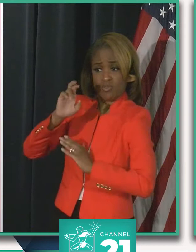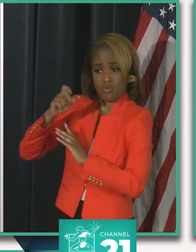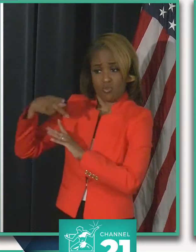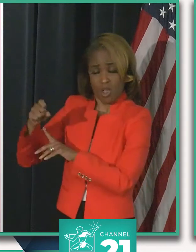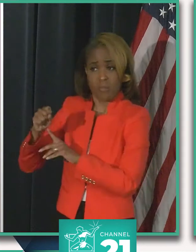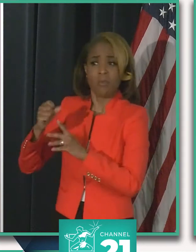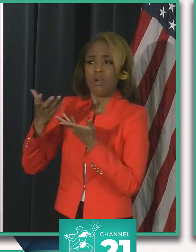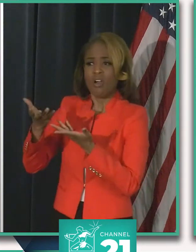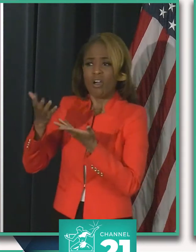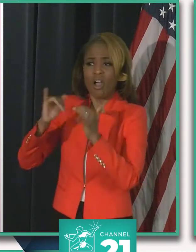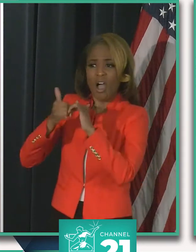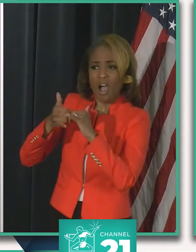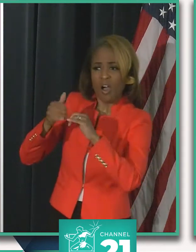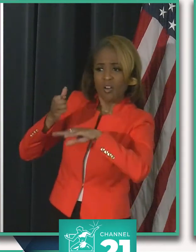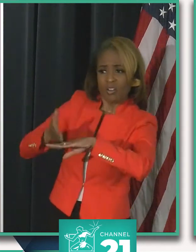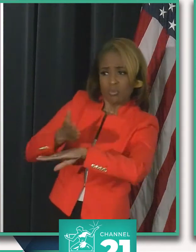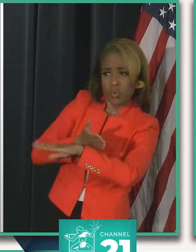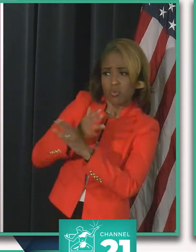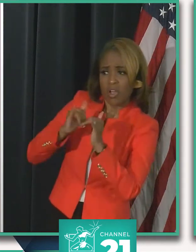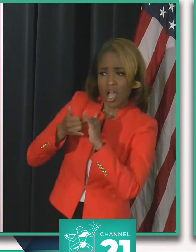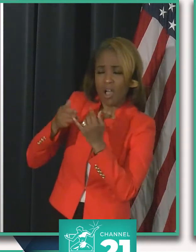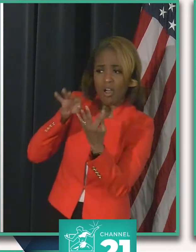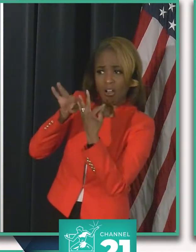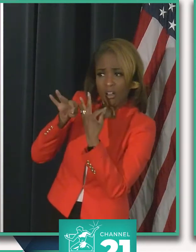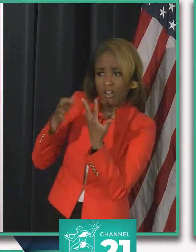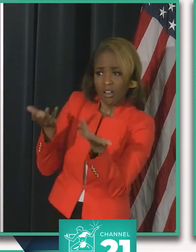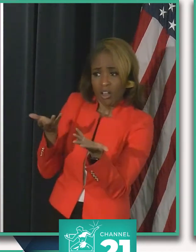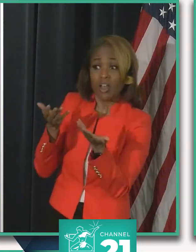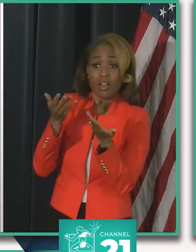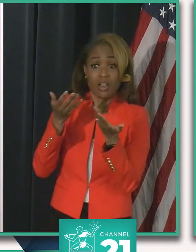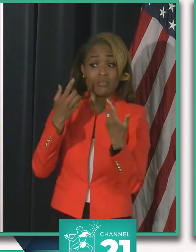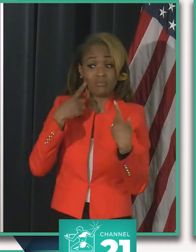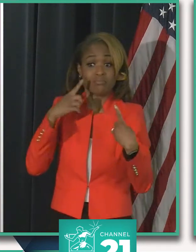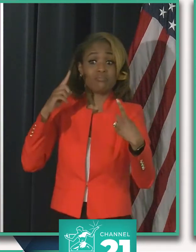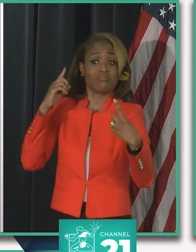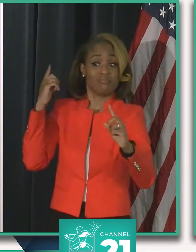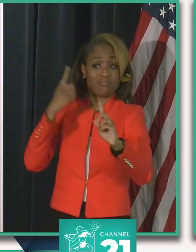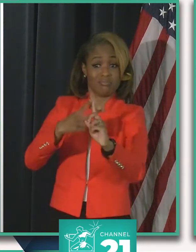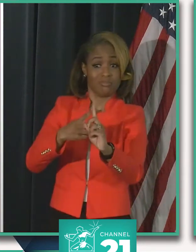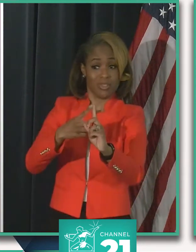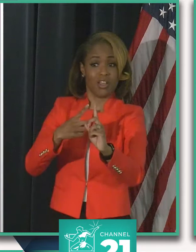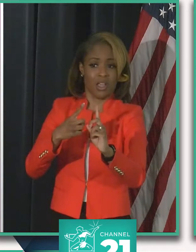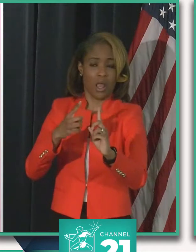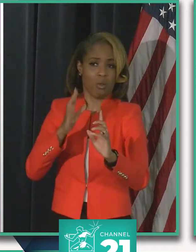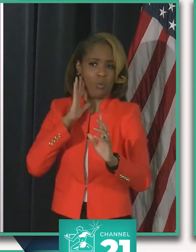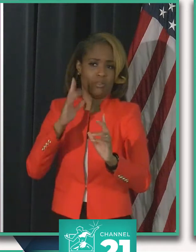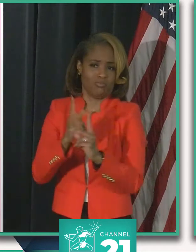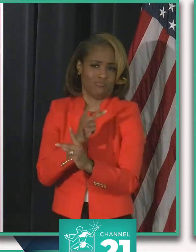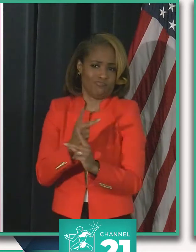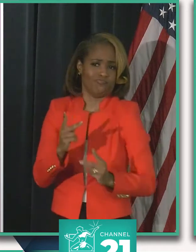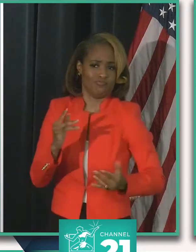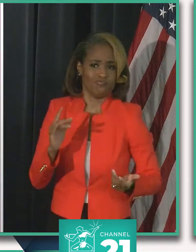to make things better. And I truly believe once we get to that point, it'll be taken care of.